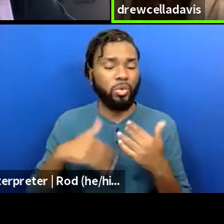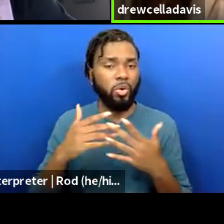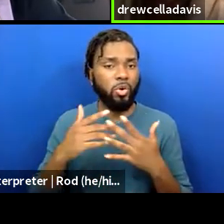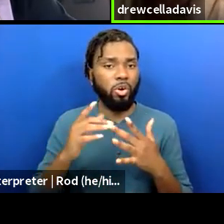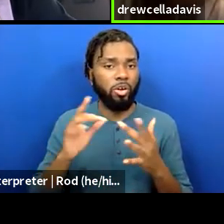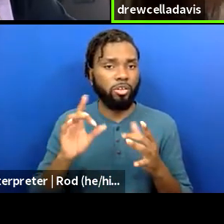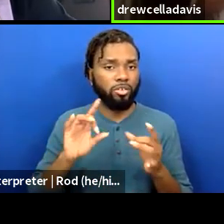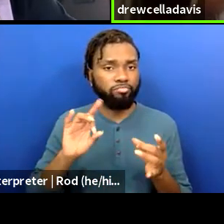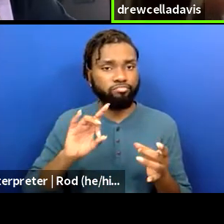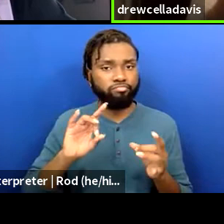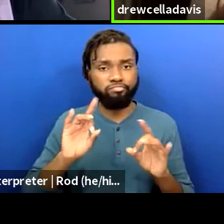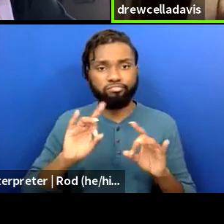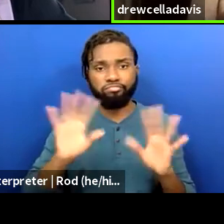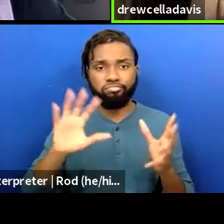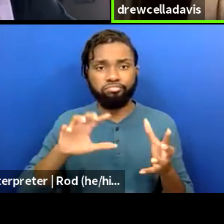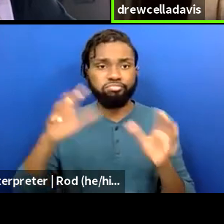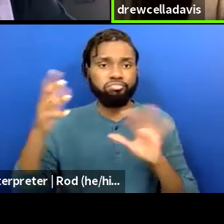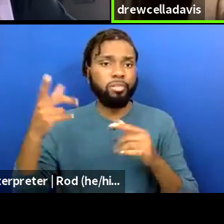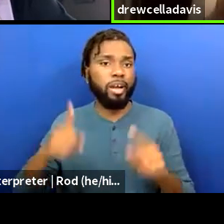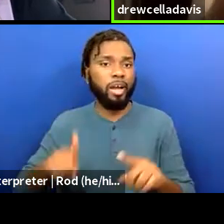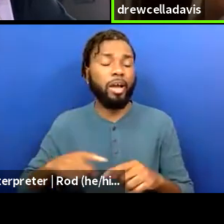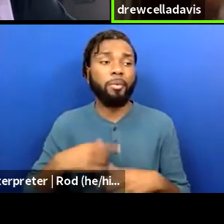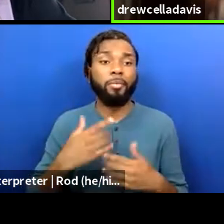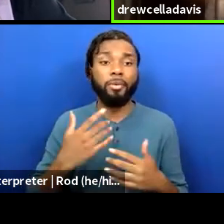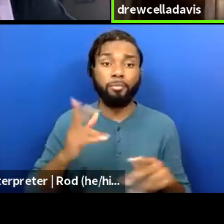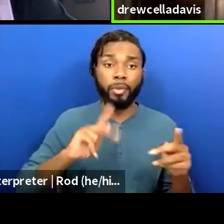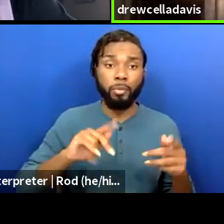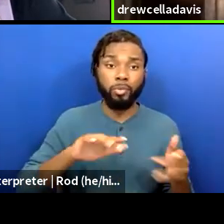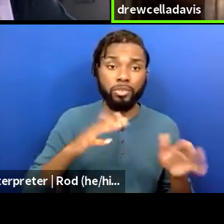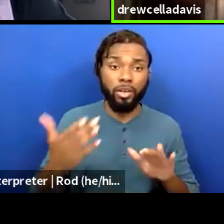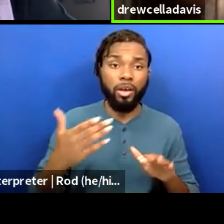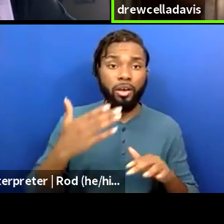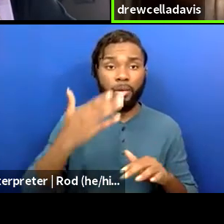on lately, both with people dying of COVID and then